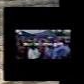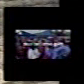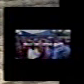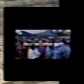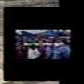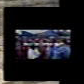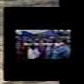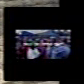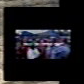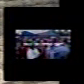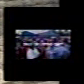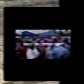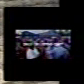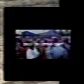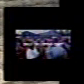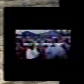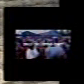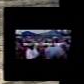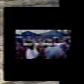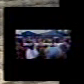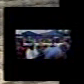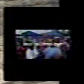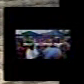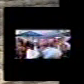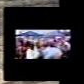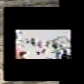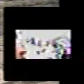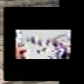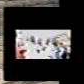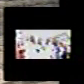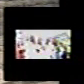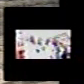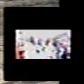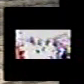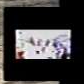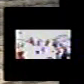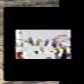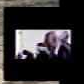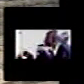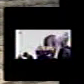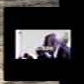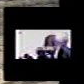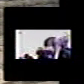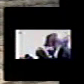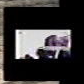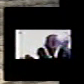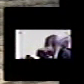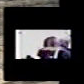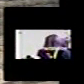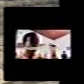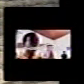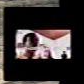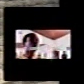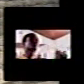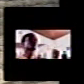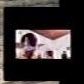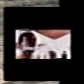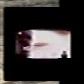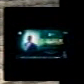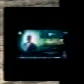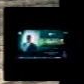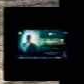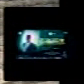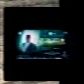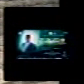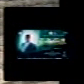I read verse 18 and 19. And Samuel told him every week, and he, nothing from him. And he said, it